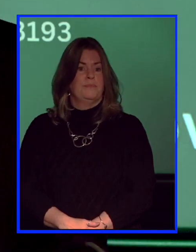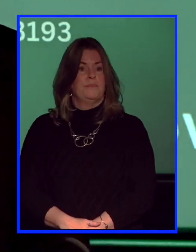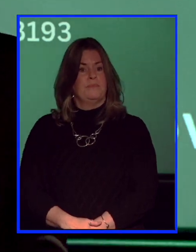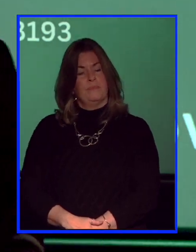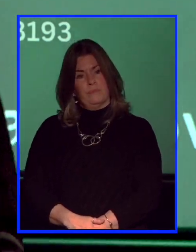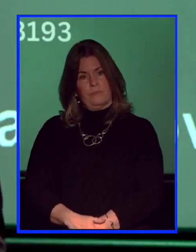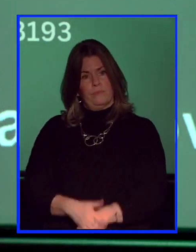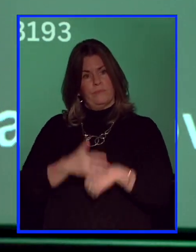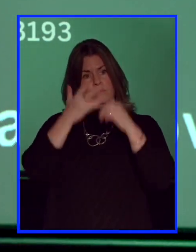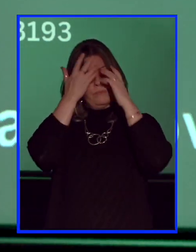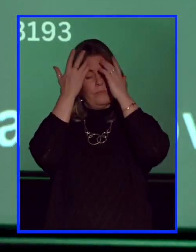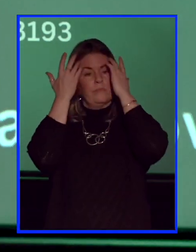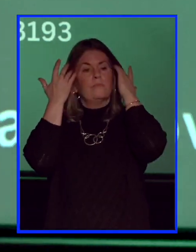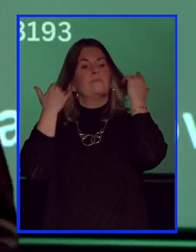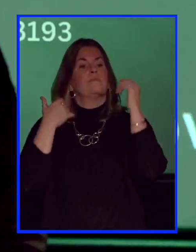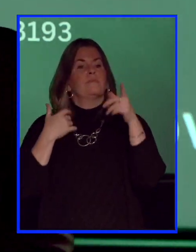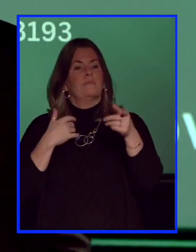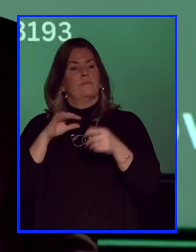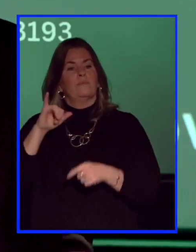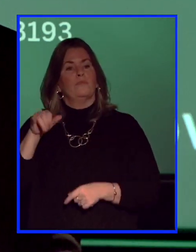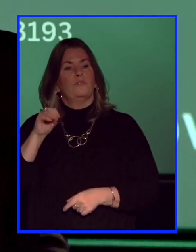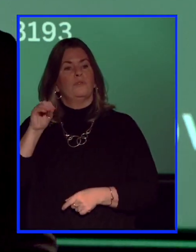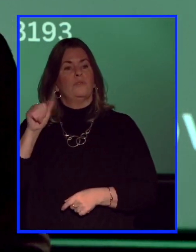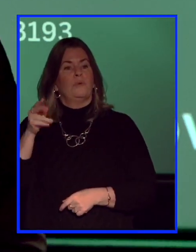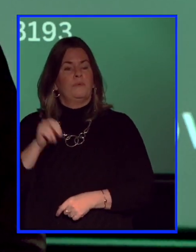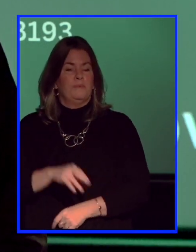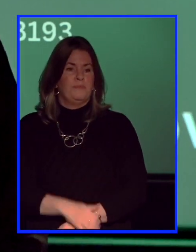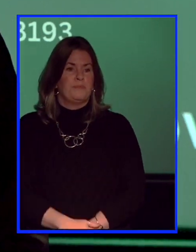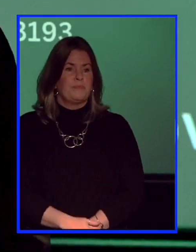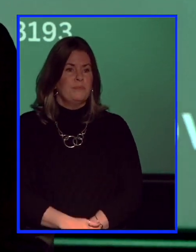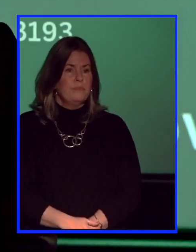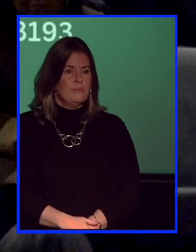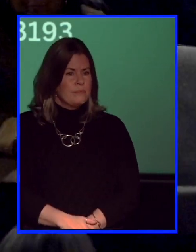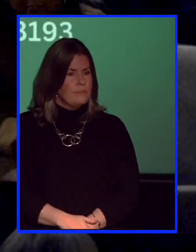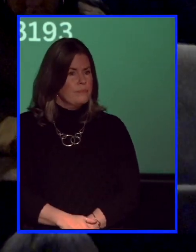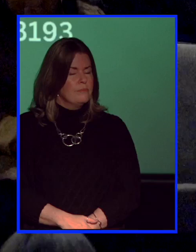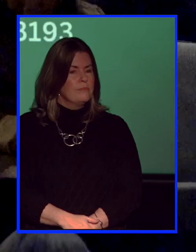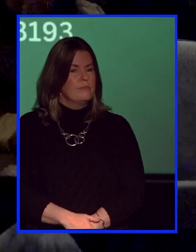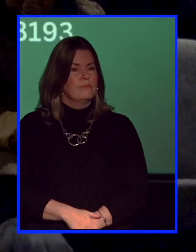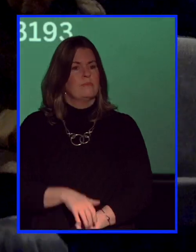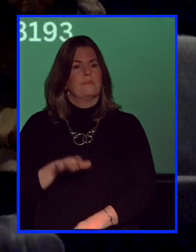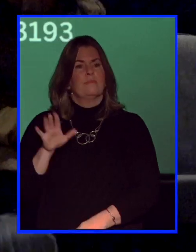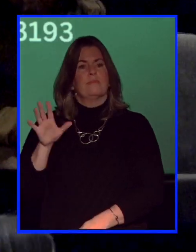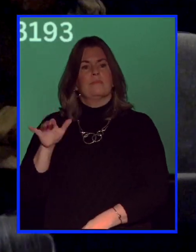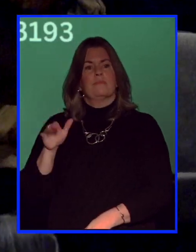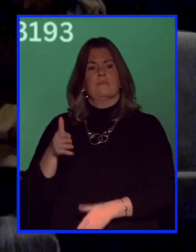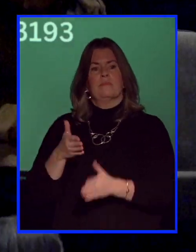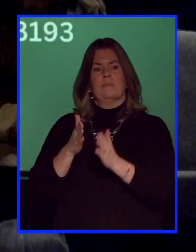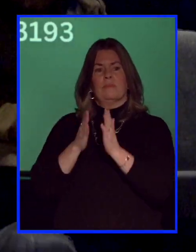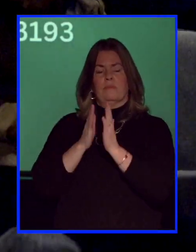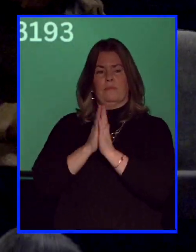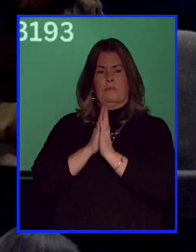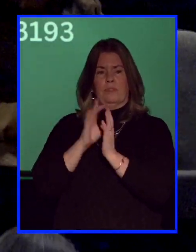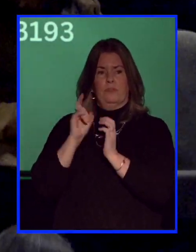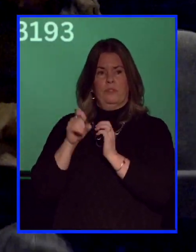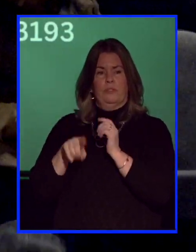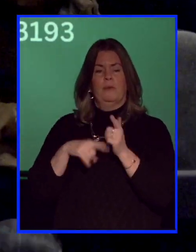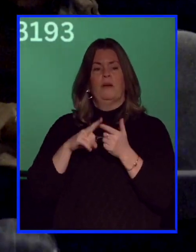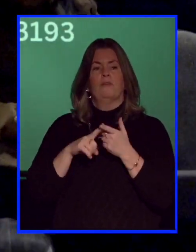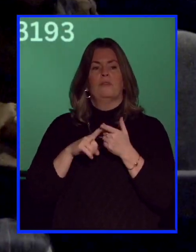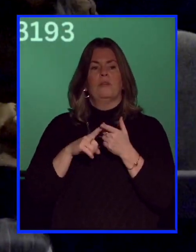Peter. Yeah. Hi. Yeah. Hi, John. I just want to ask a question. You mentioned before about all these, there's some governing